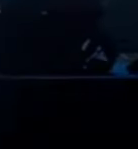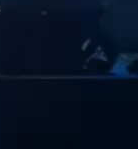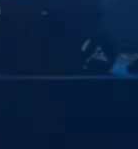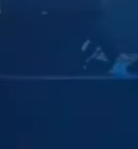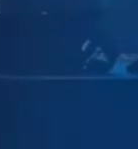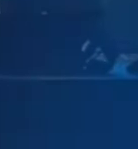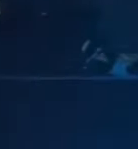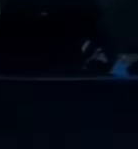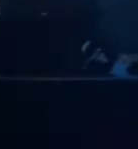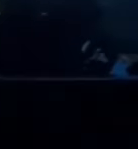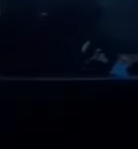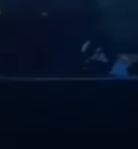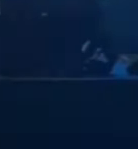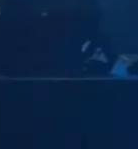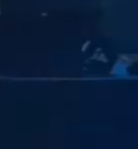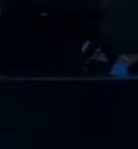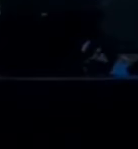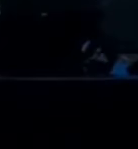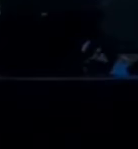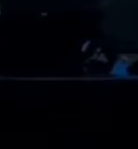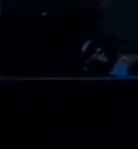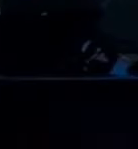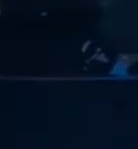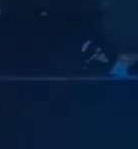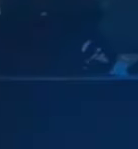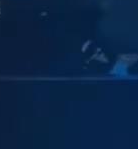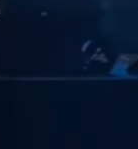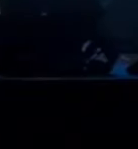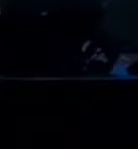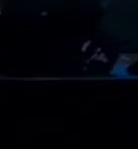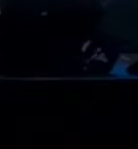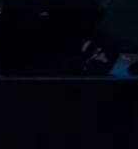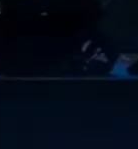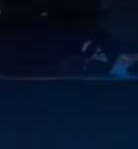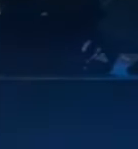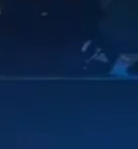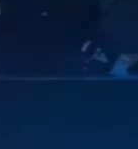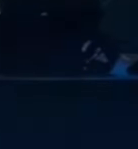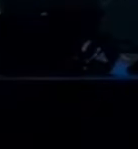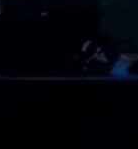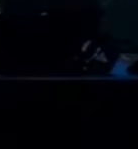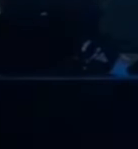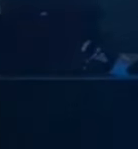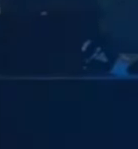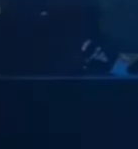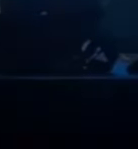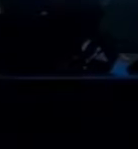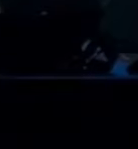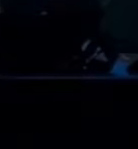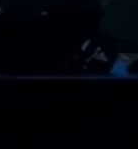being a bit naive and just doing what I felt God was calling me to do. And I